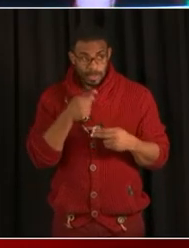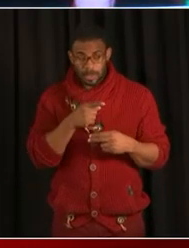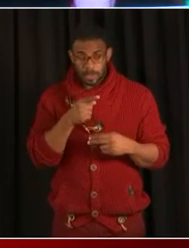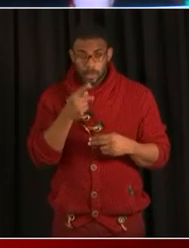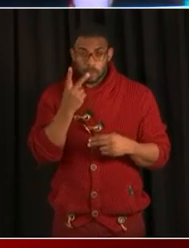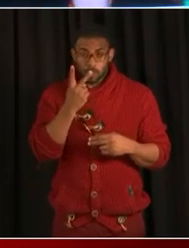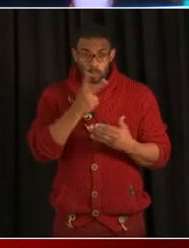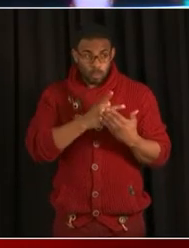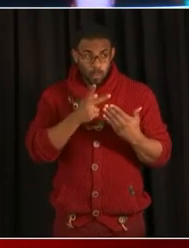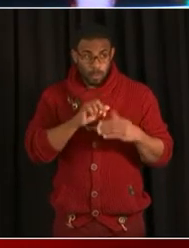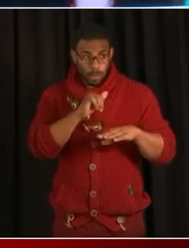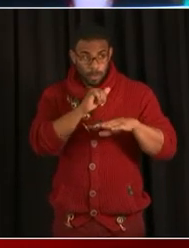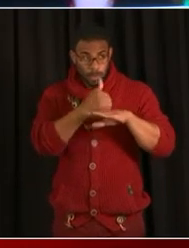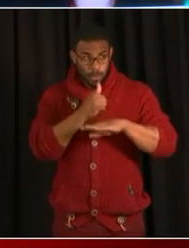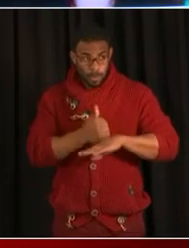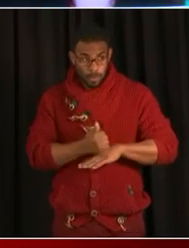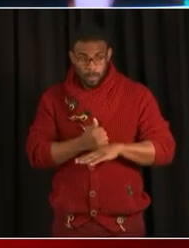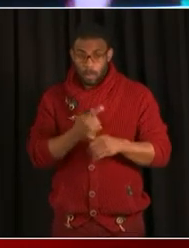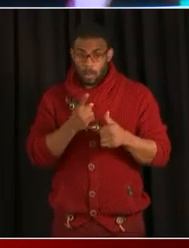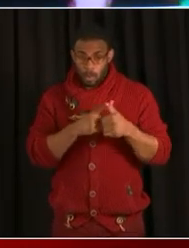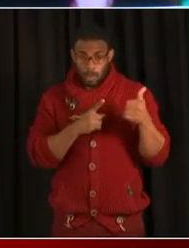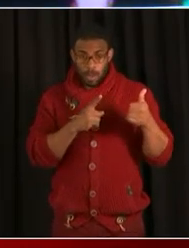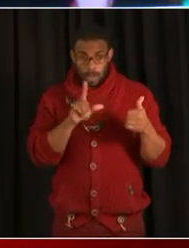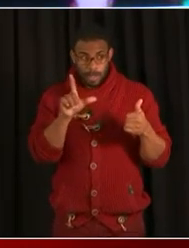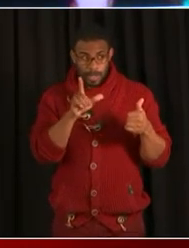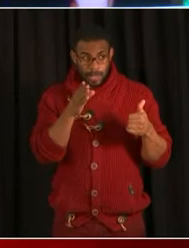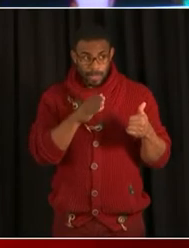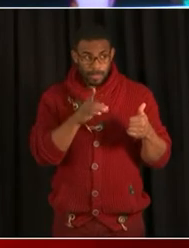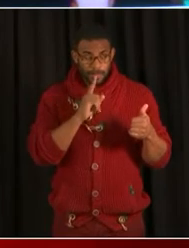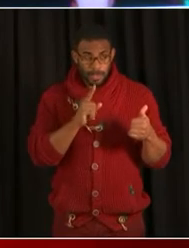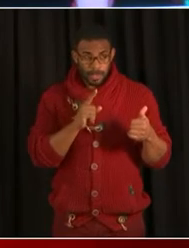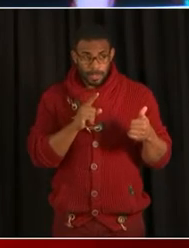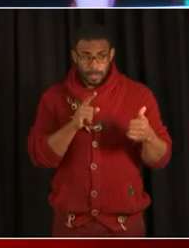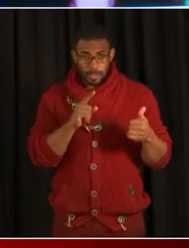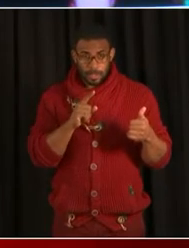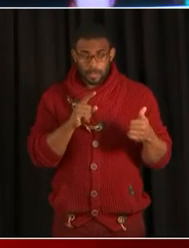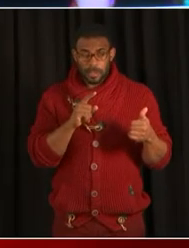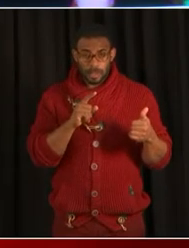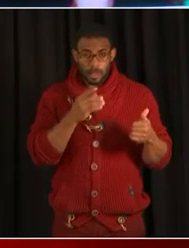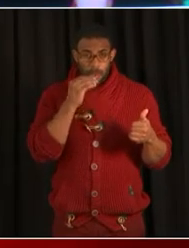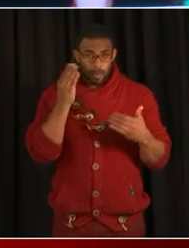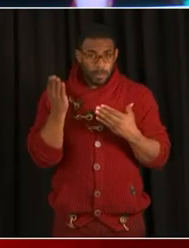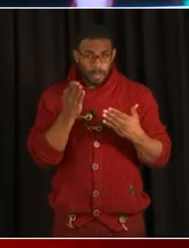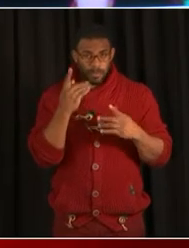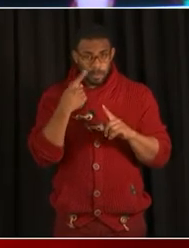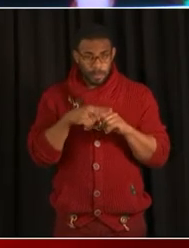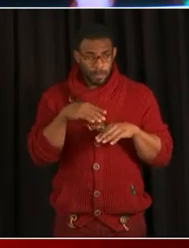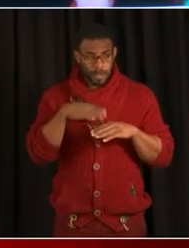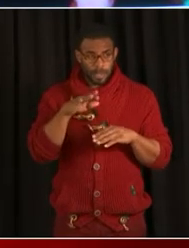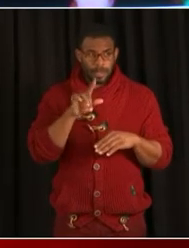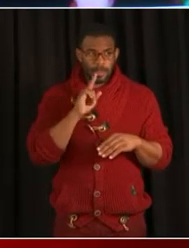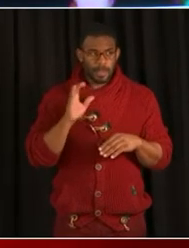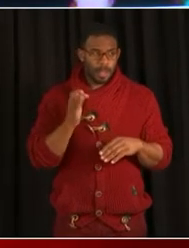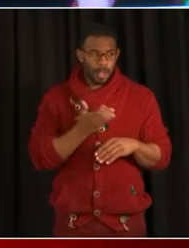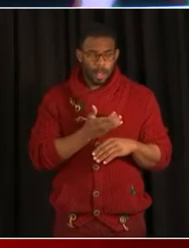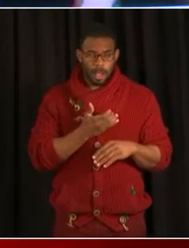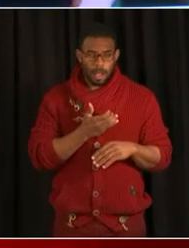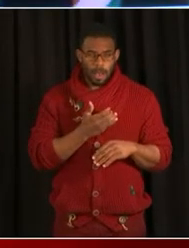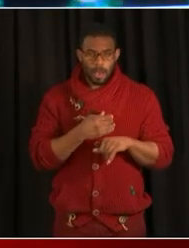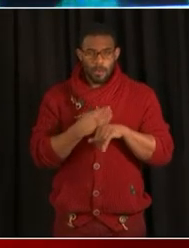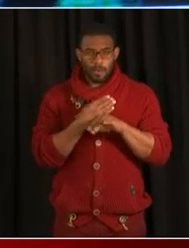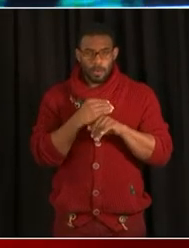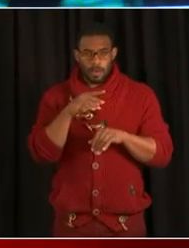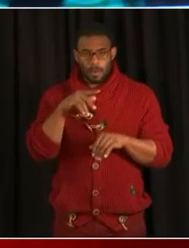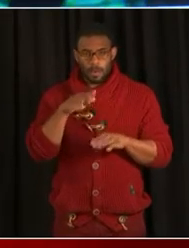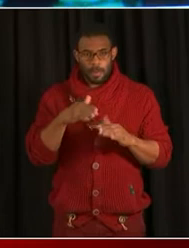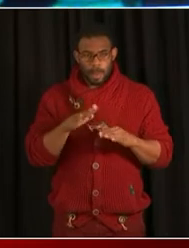see two programs. One on the left is Home Delivery Plus, which is our